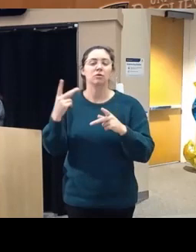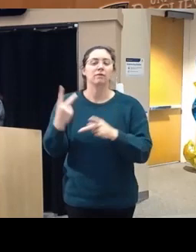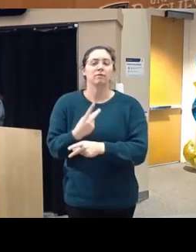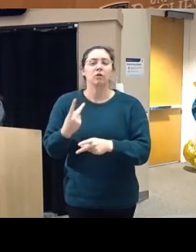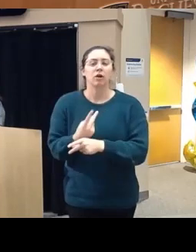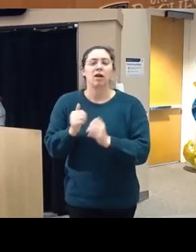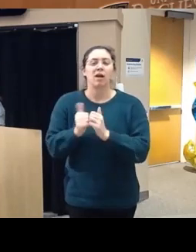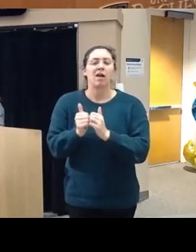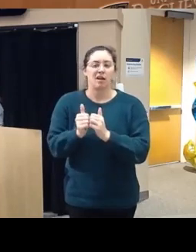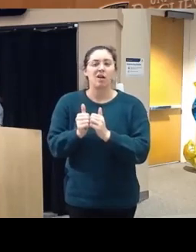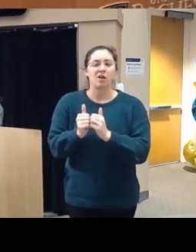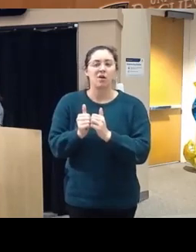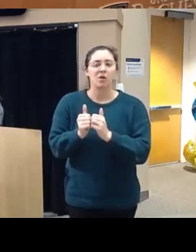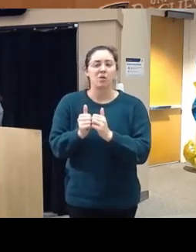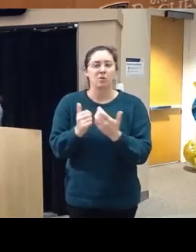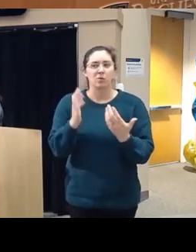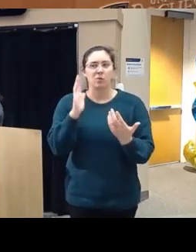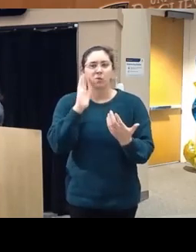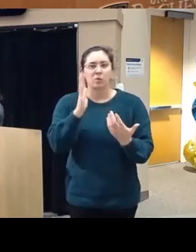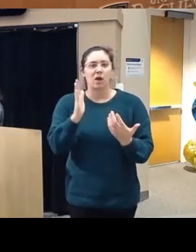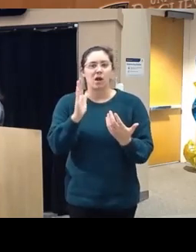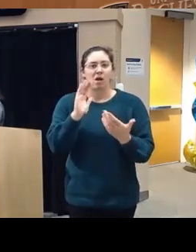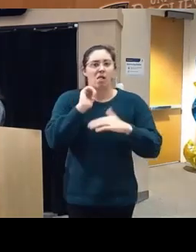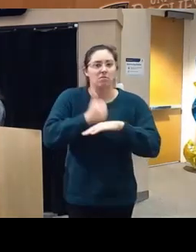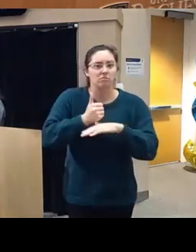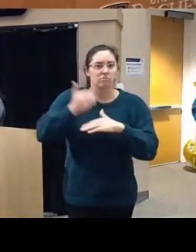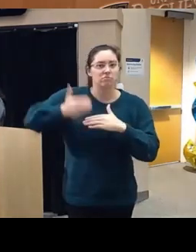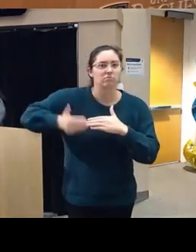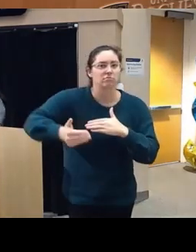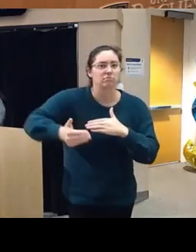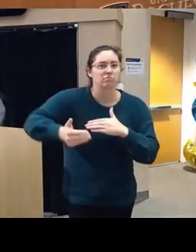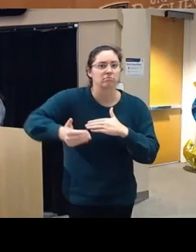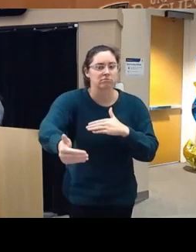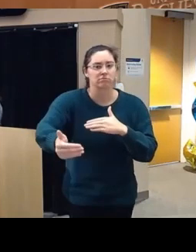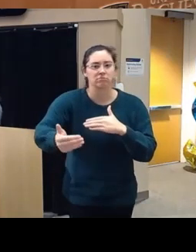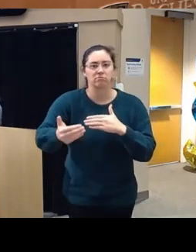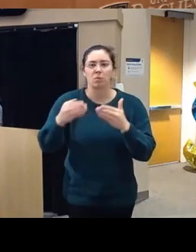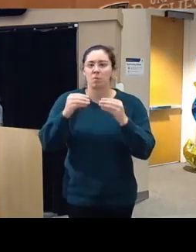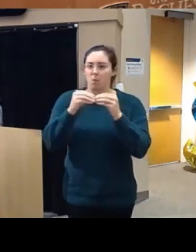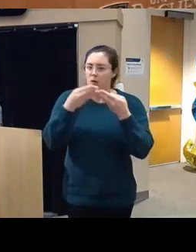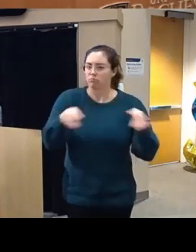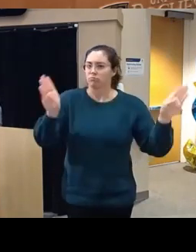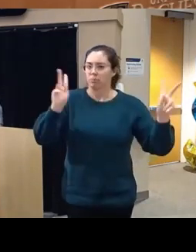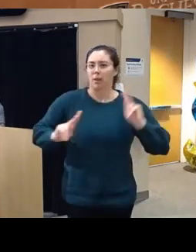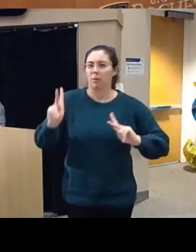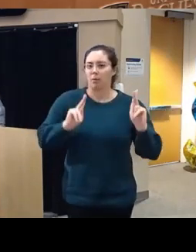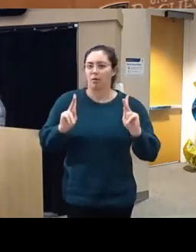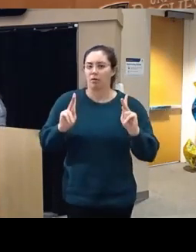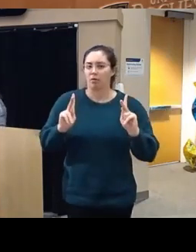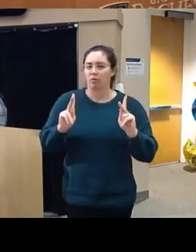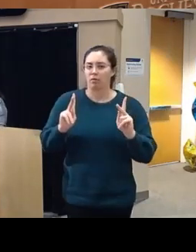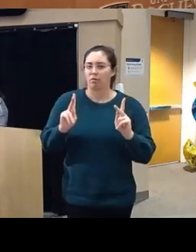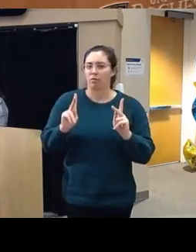out how are we going to be able to start implementing these things more broadly, and how are we doing that like